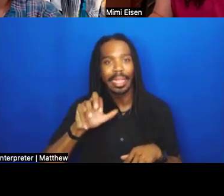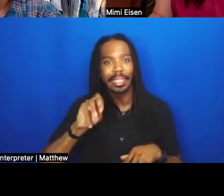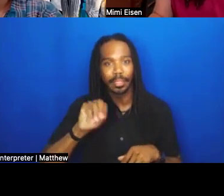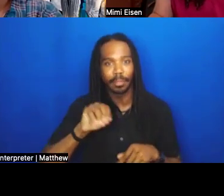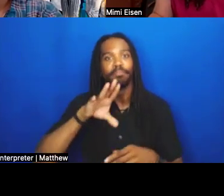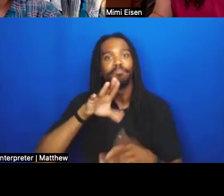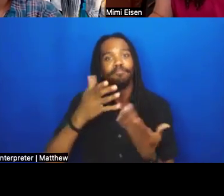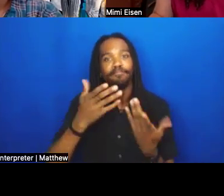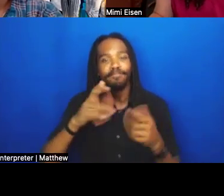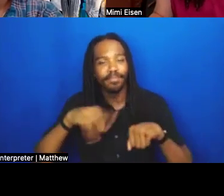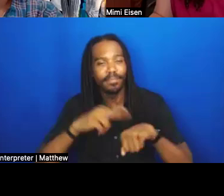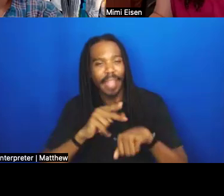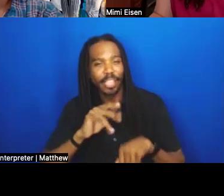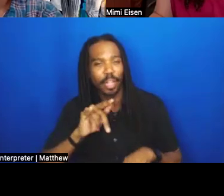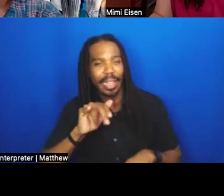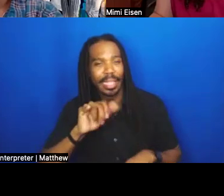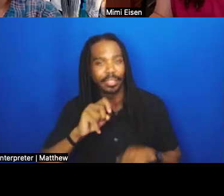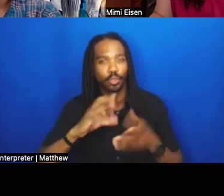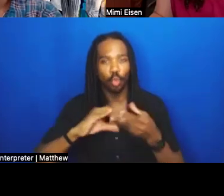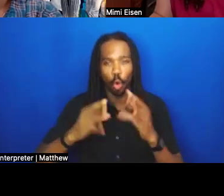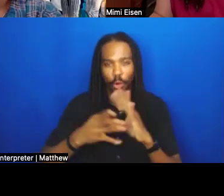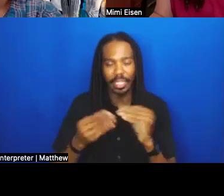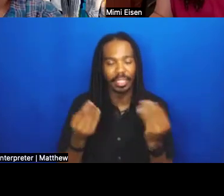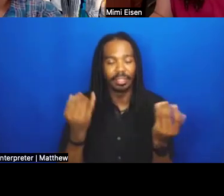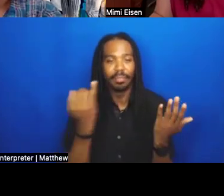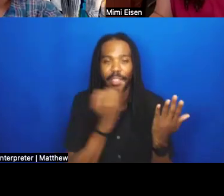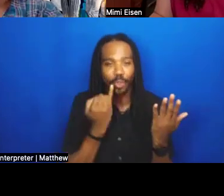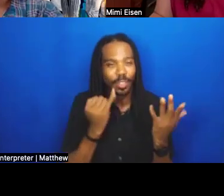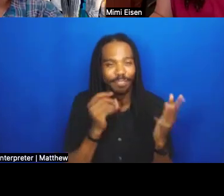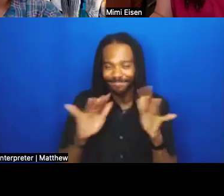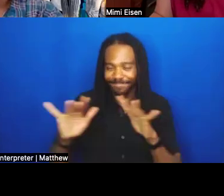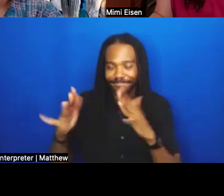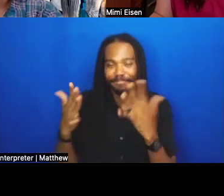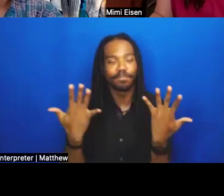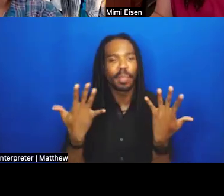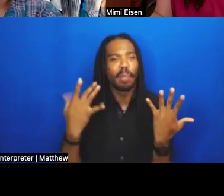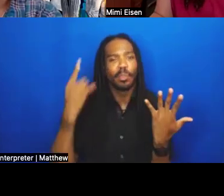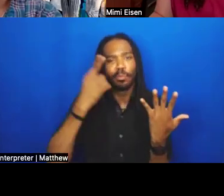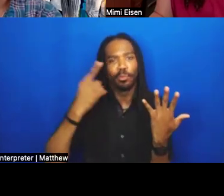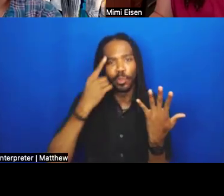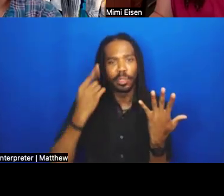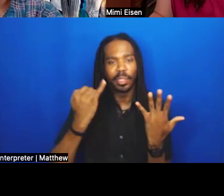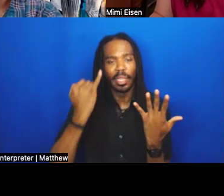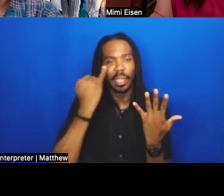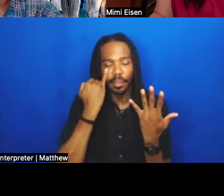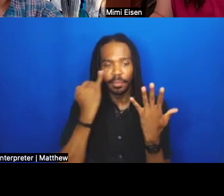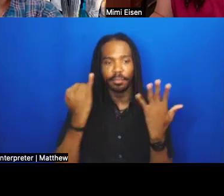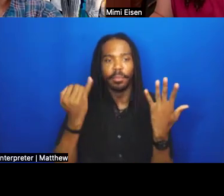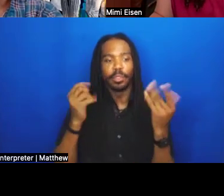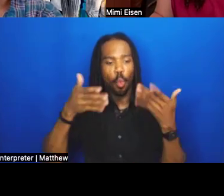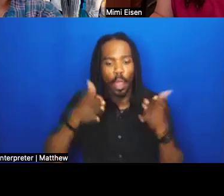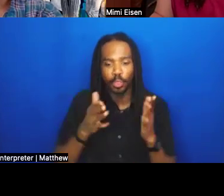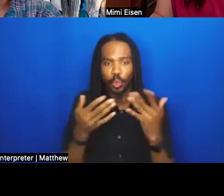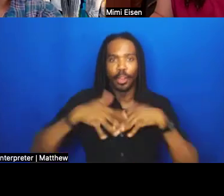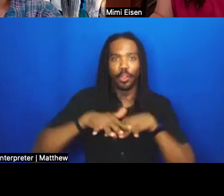this push in Congress to possibly even integrate the US and Israeli militaries. How might